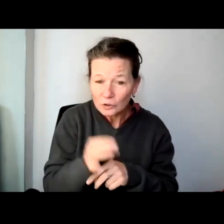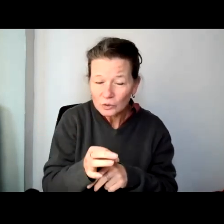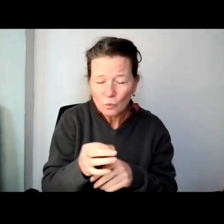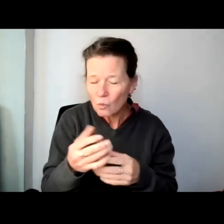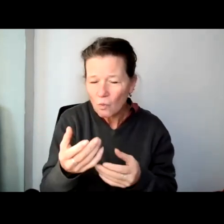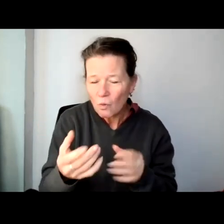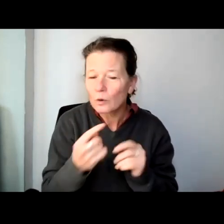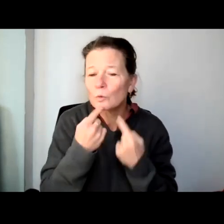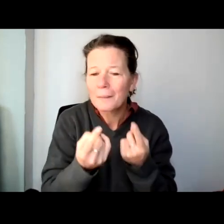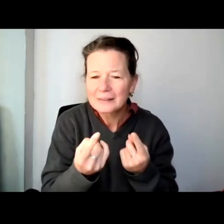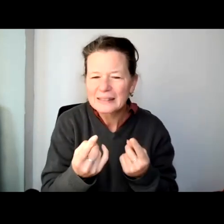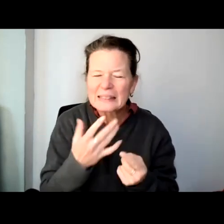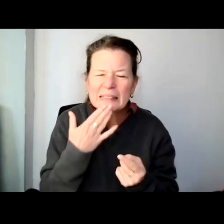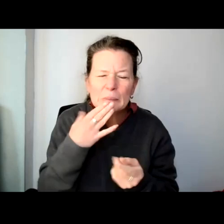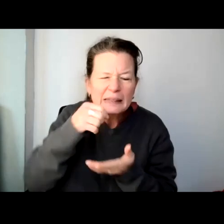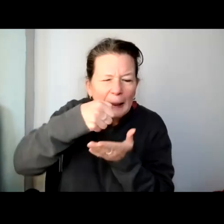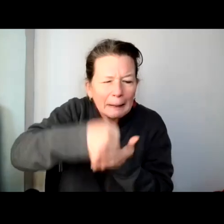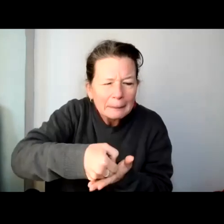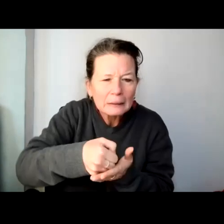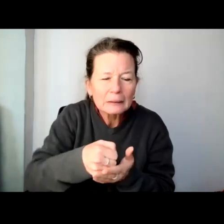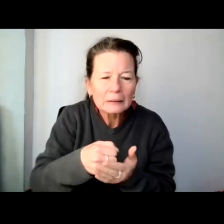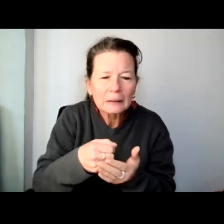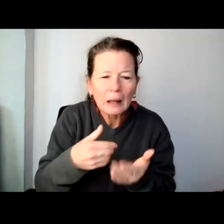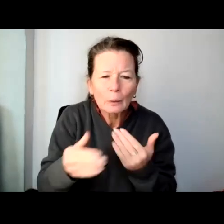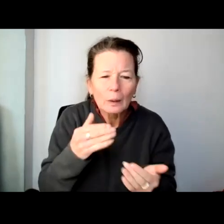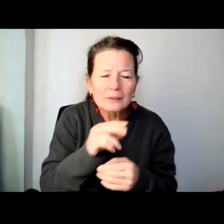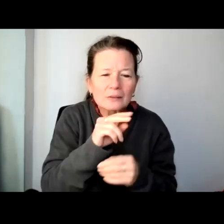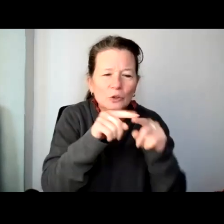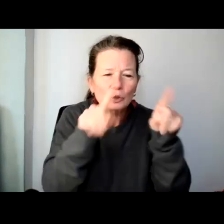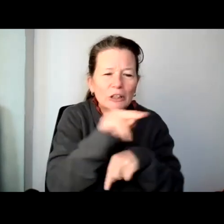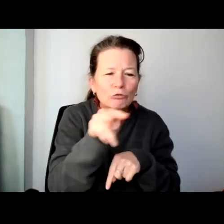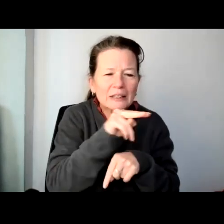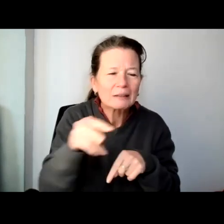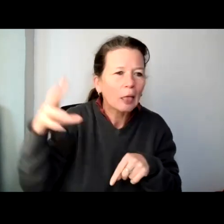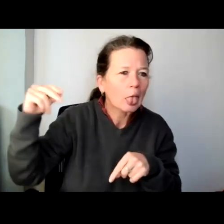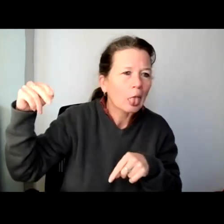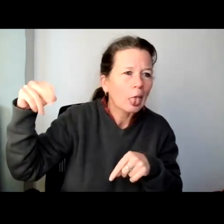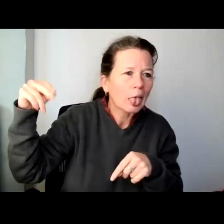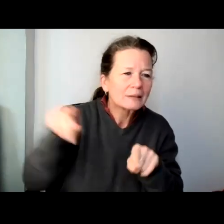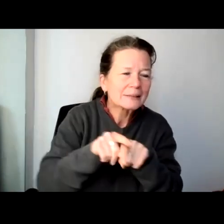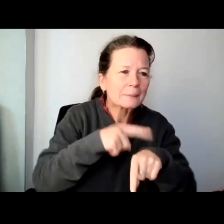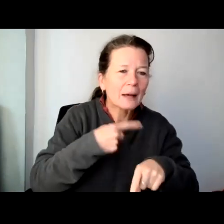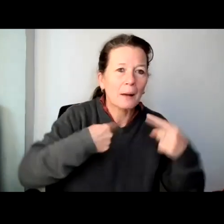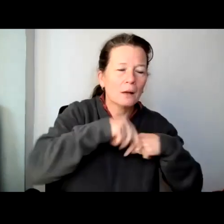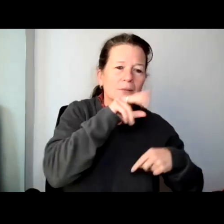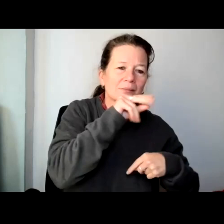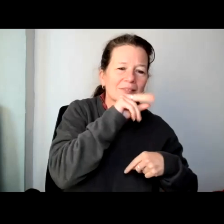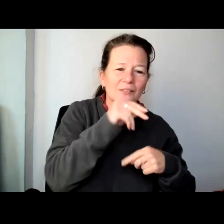to the times when we ask you to use it, that would be really, really helpful. It just improves access on Zoom.